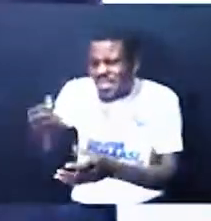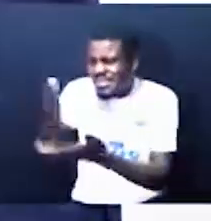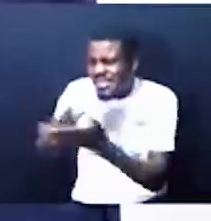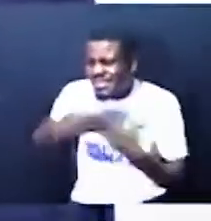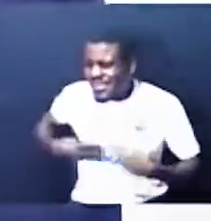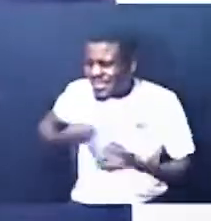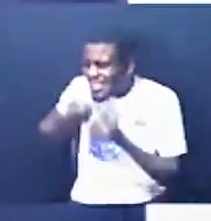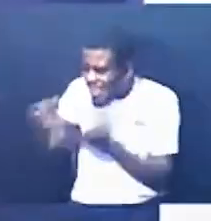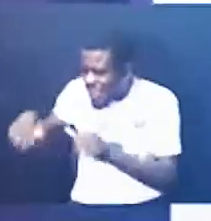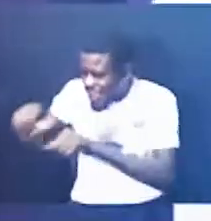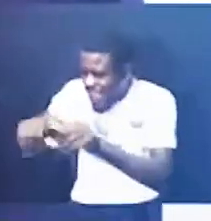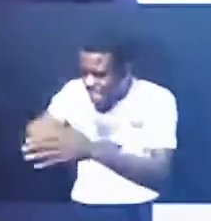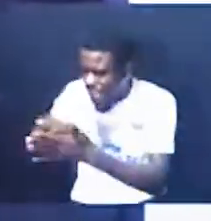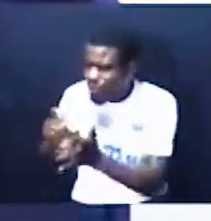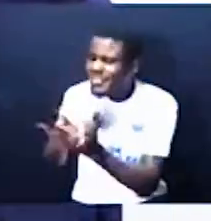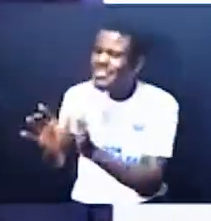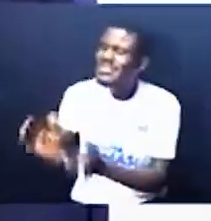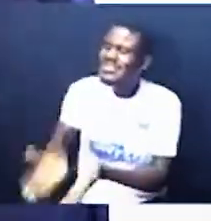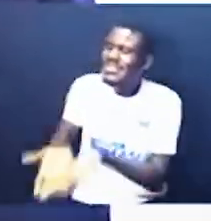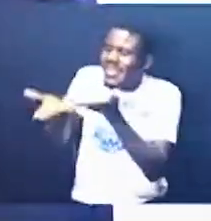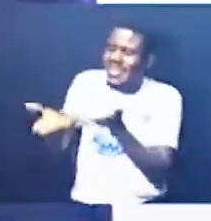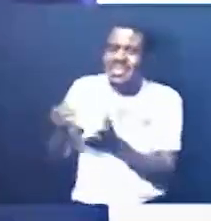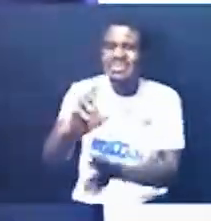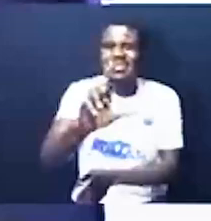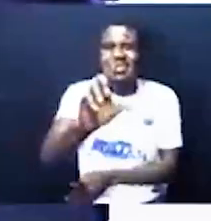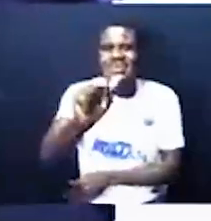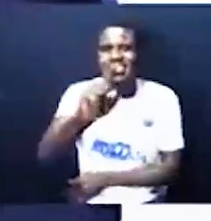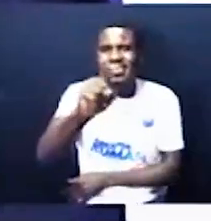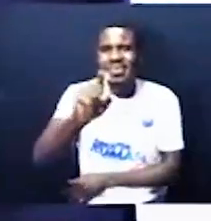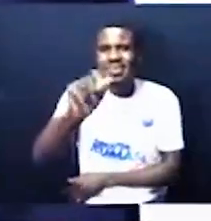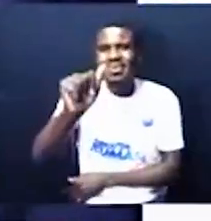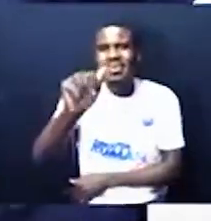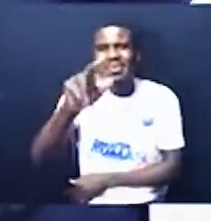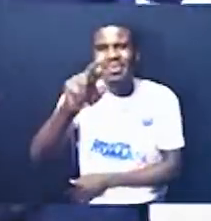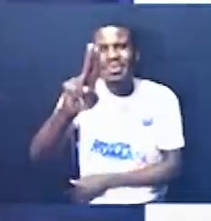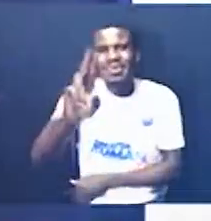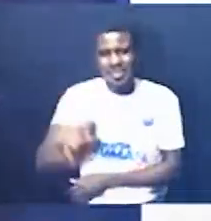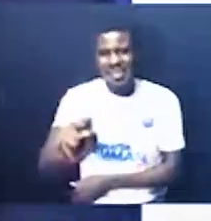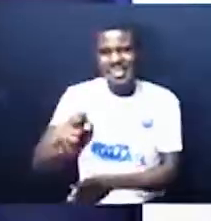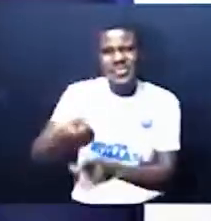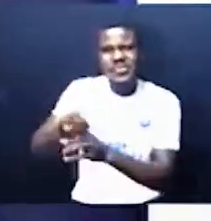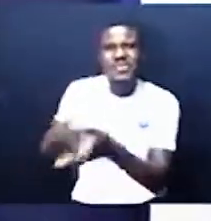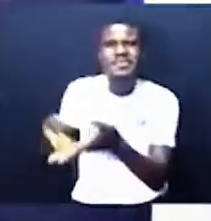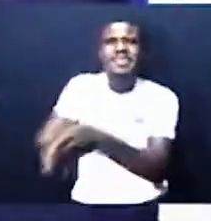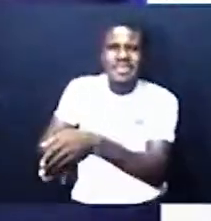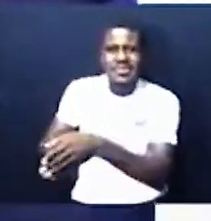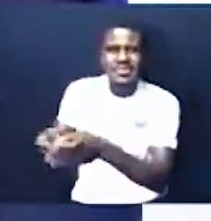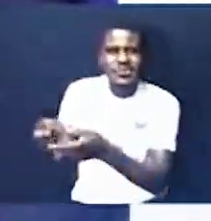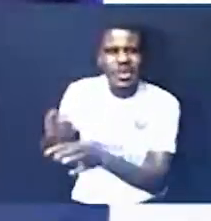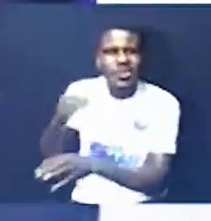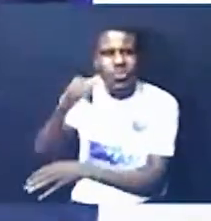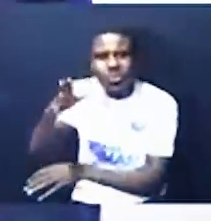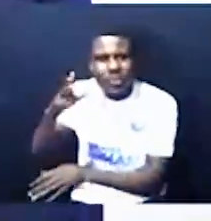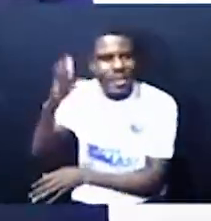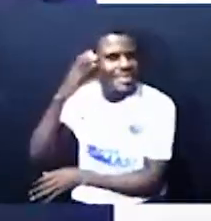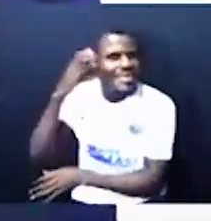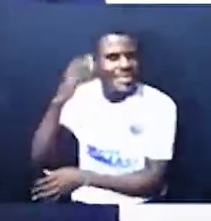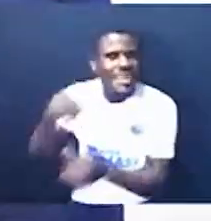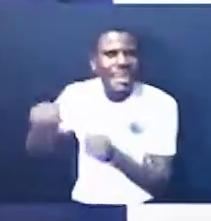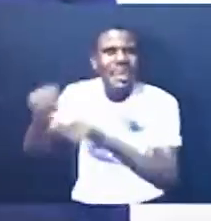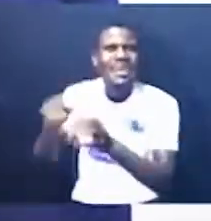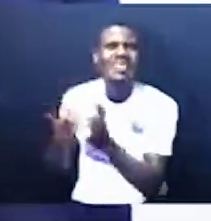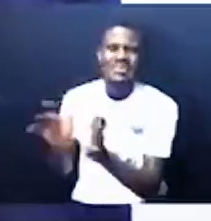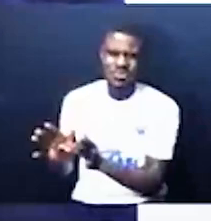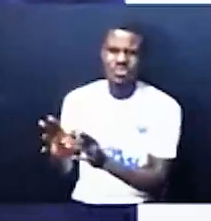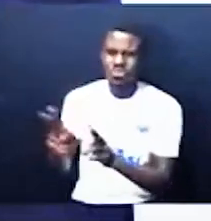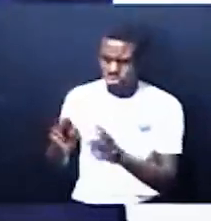dead. When she heard of Jesus of Nazareth. Yesu Nazareth ni ni din. See, let's keep introducing